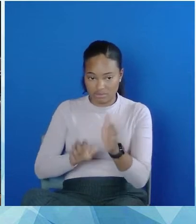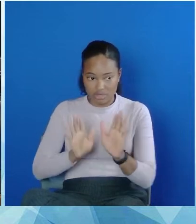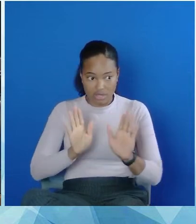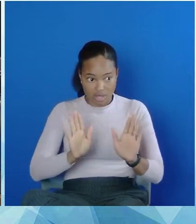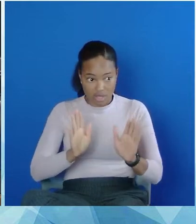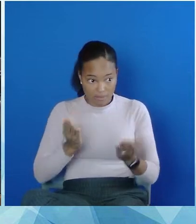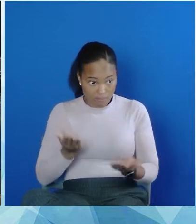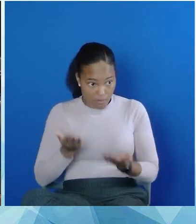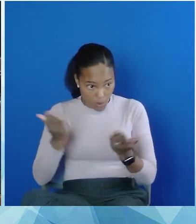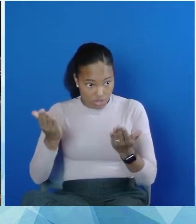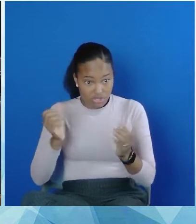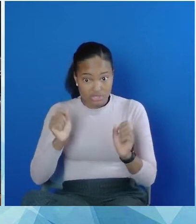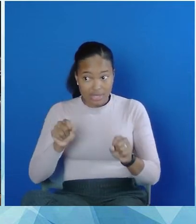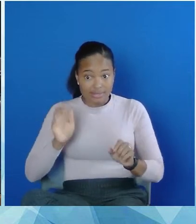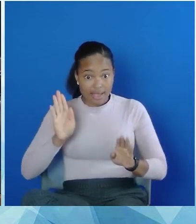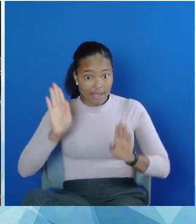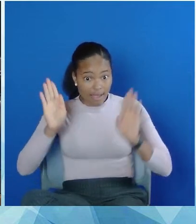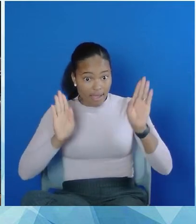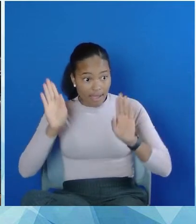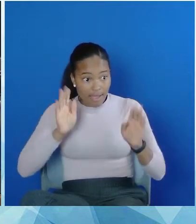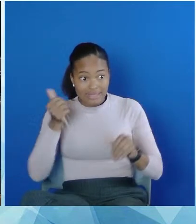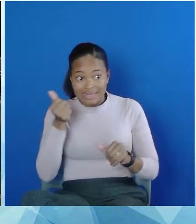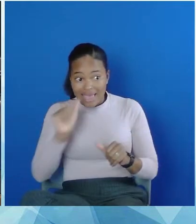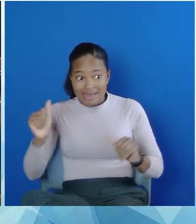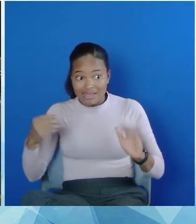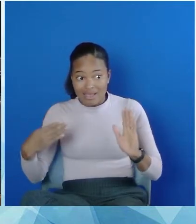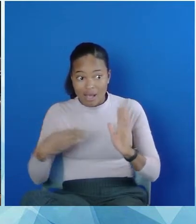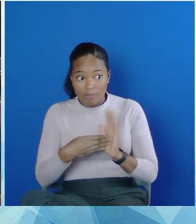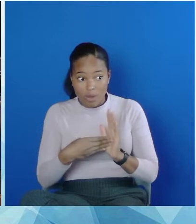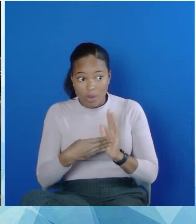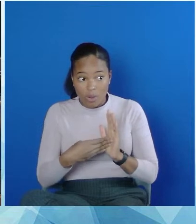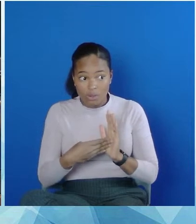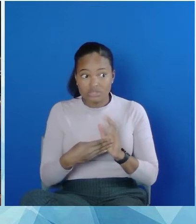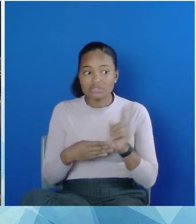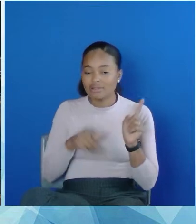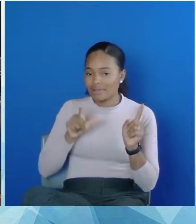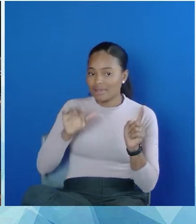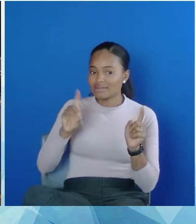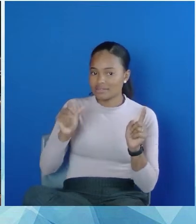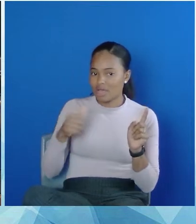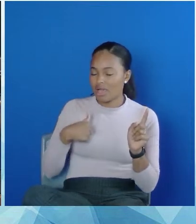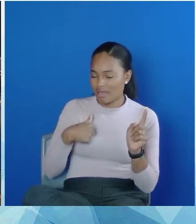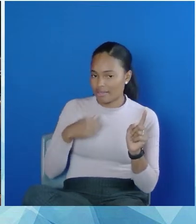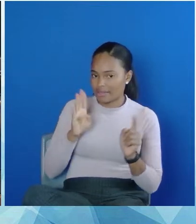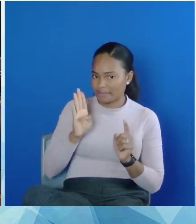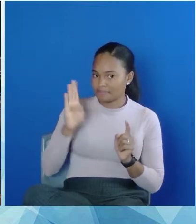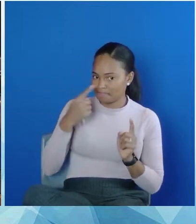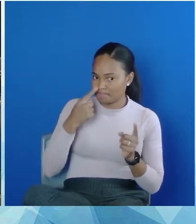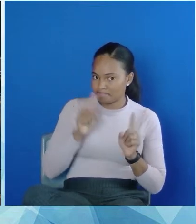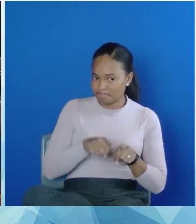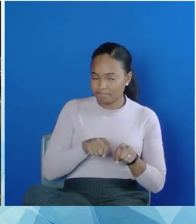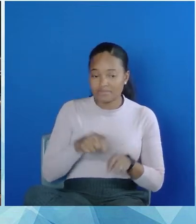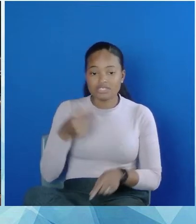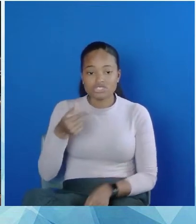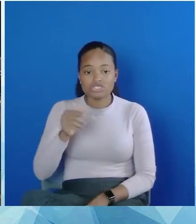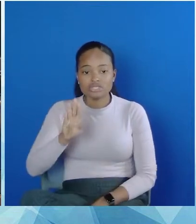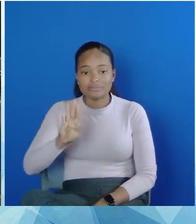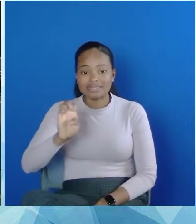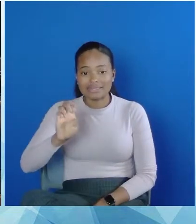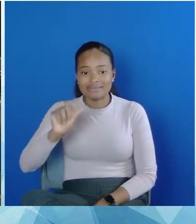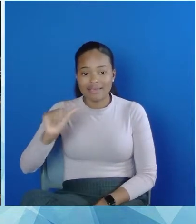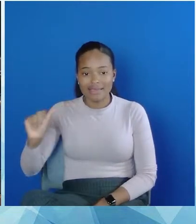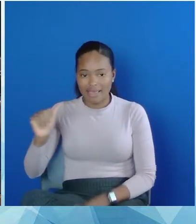I've got all the ayes. Do I have any opposition? You've got my eye. Okay. GBEAA passes as